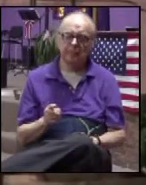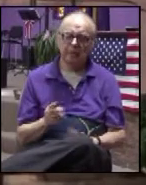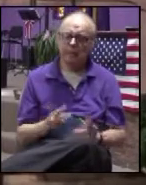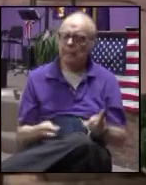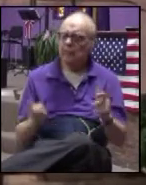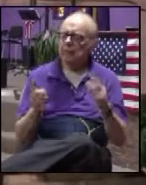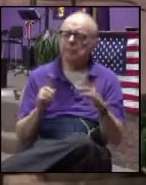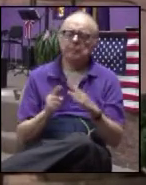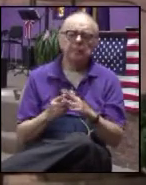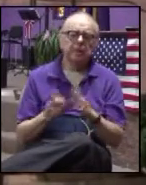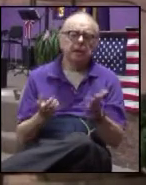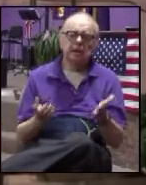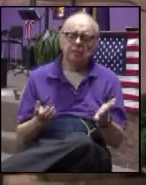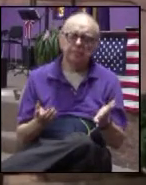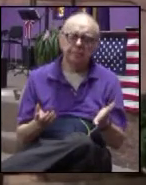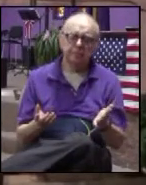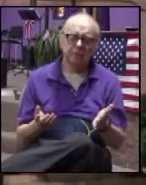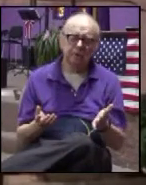beginning,